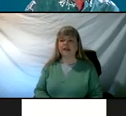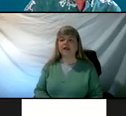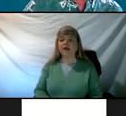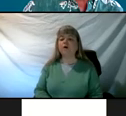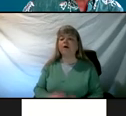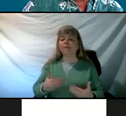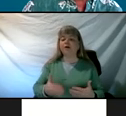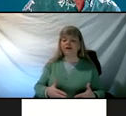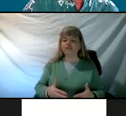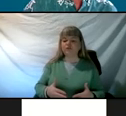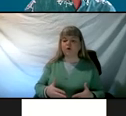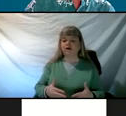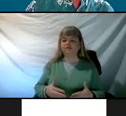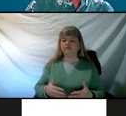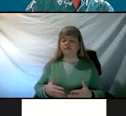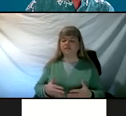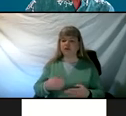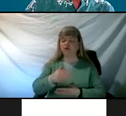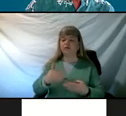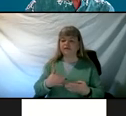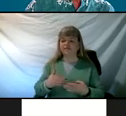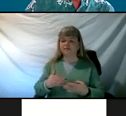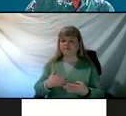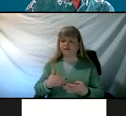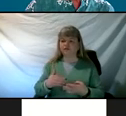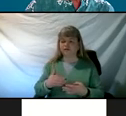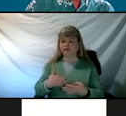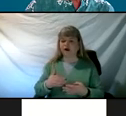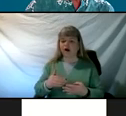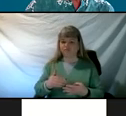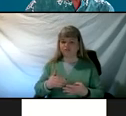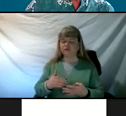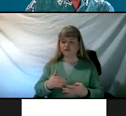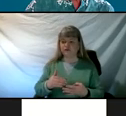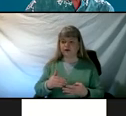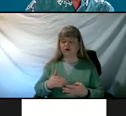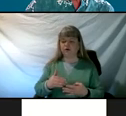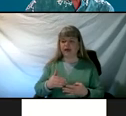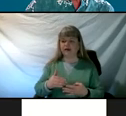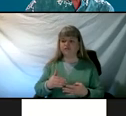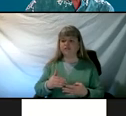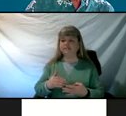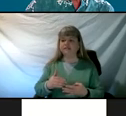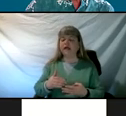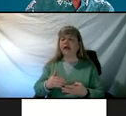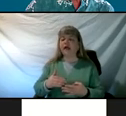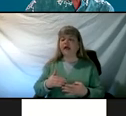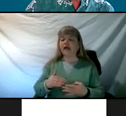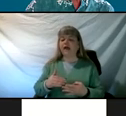ahead, Cindy. I'm sorry, I didn't interrupt you. Was you were listing several different options for turning on